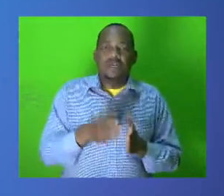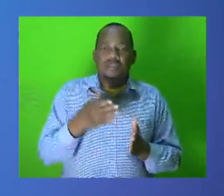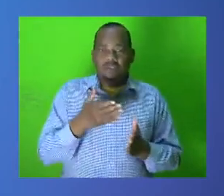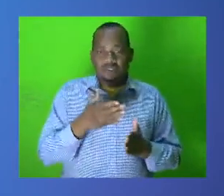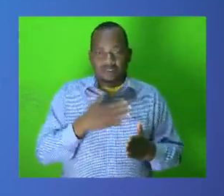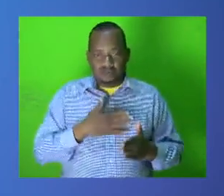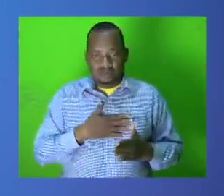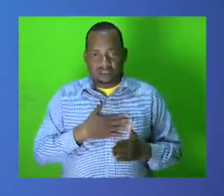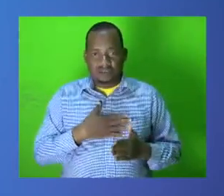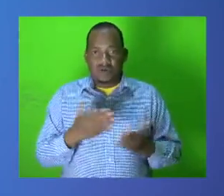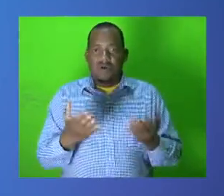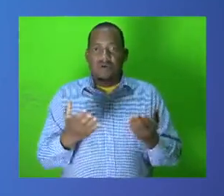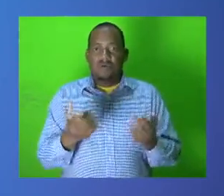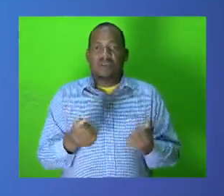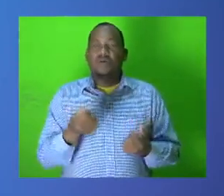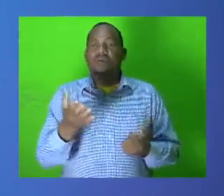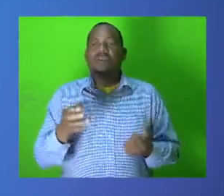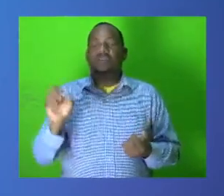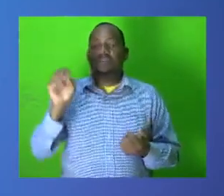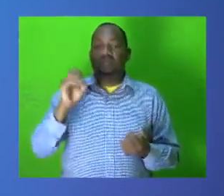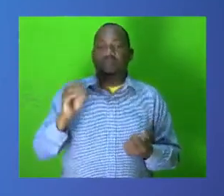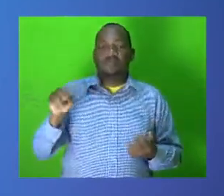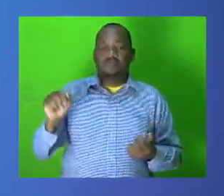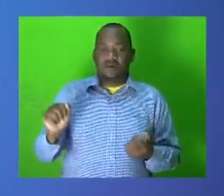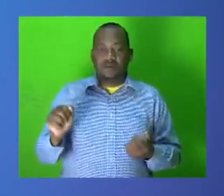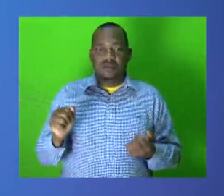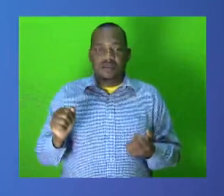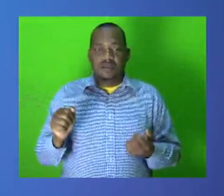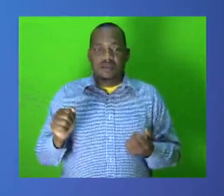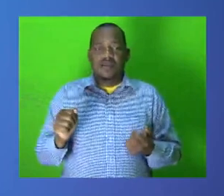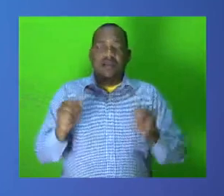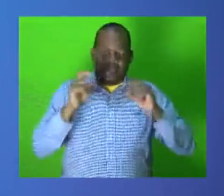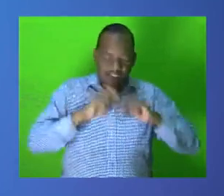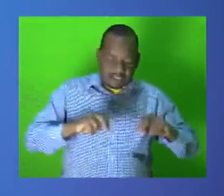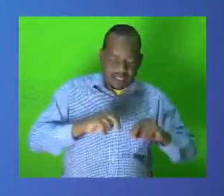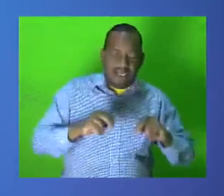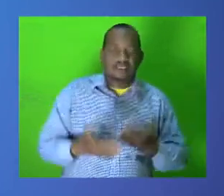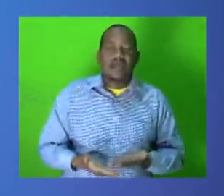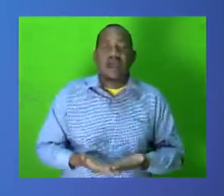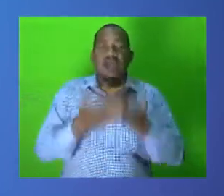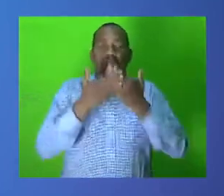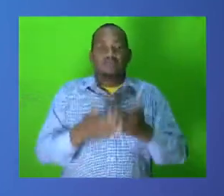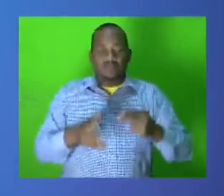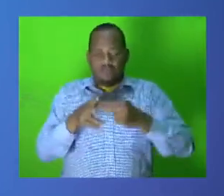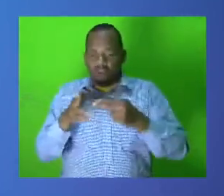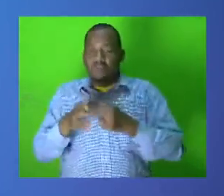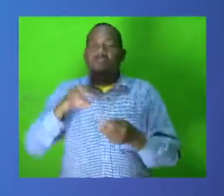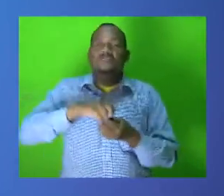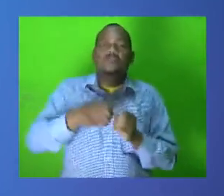dear student. Research can solve a problem day-to-day, today, which occur. Another student who can